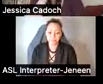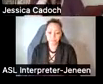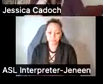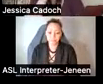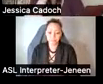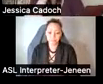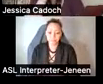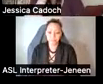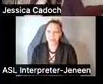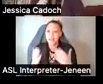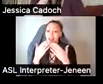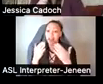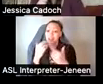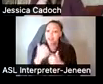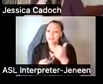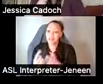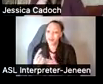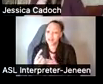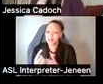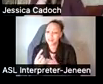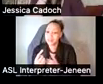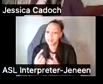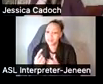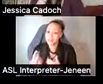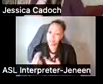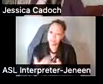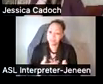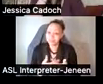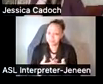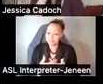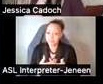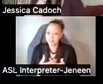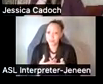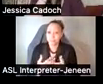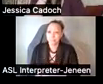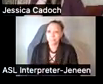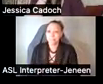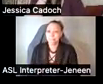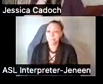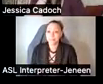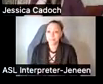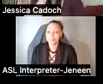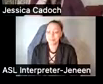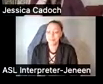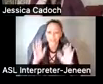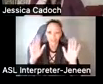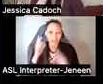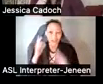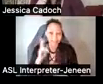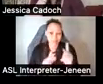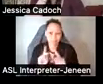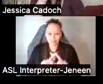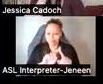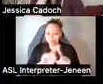Thank you, everyone, for being here and putting all of your, yeah, it's great to see folks from so many